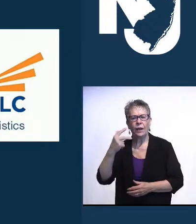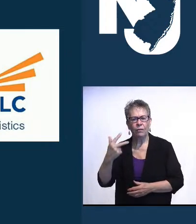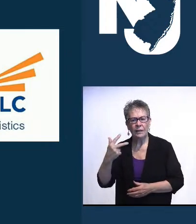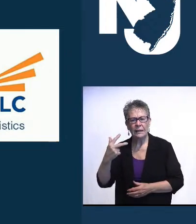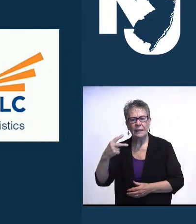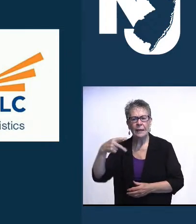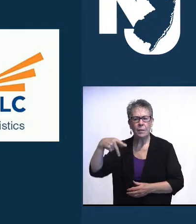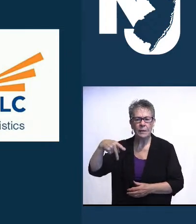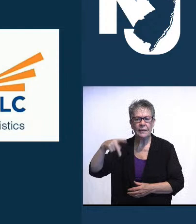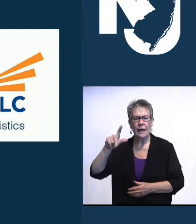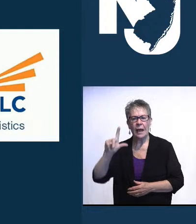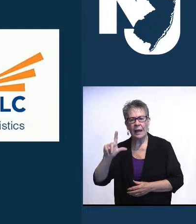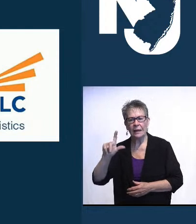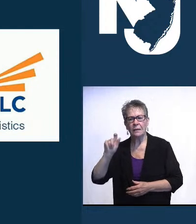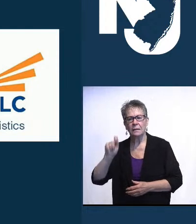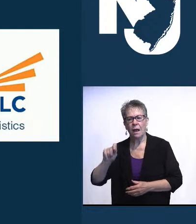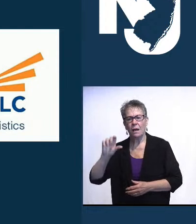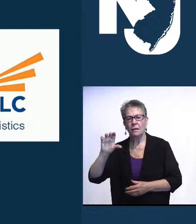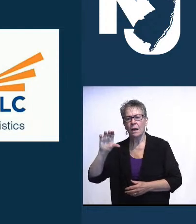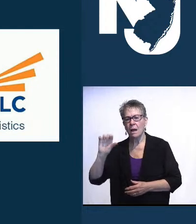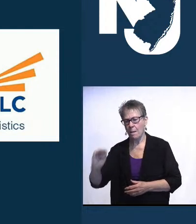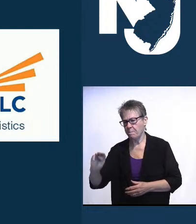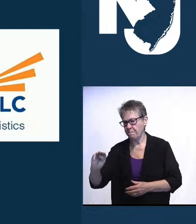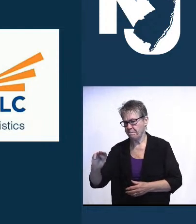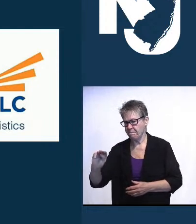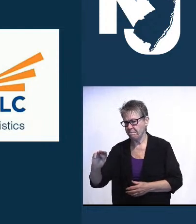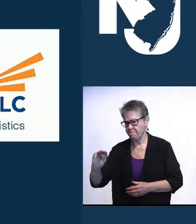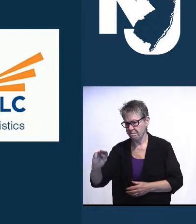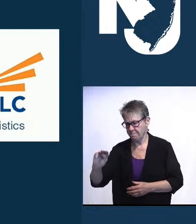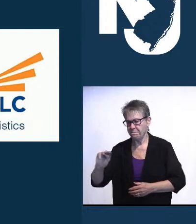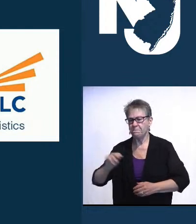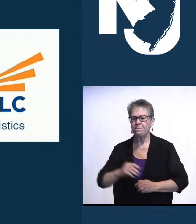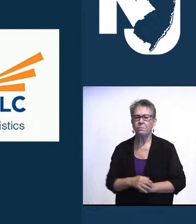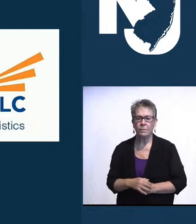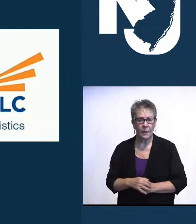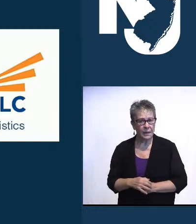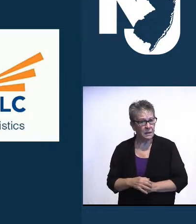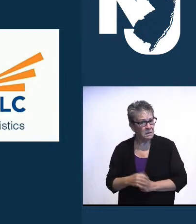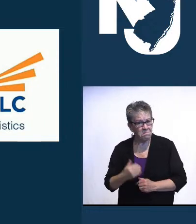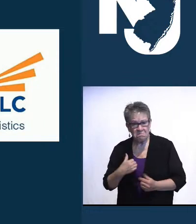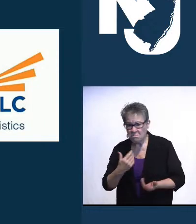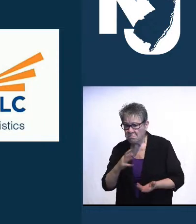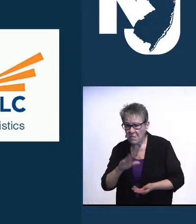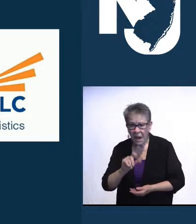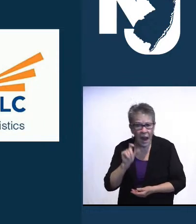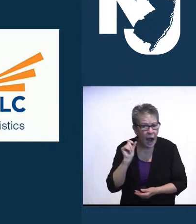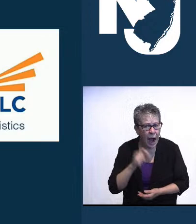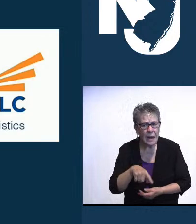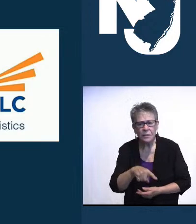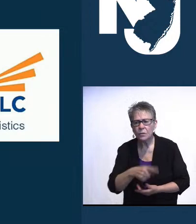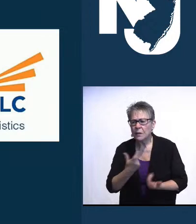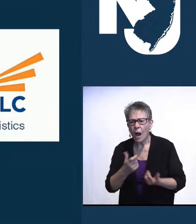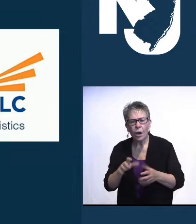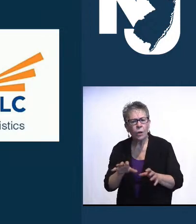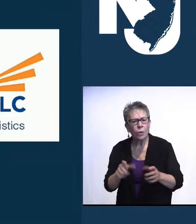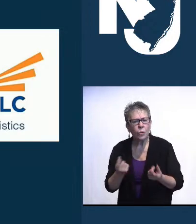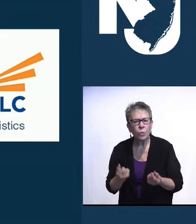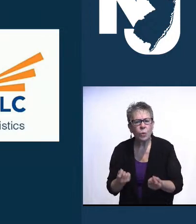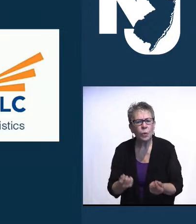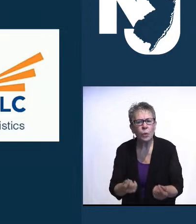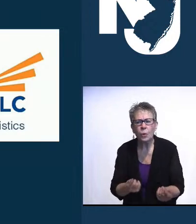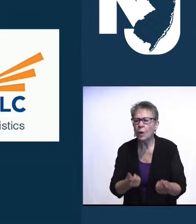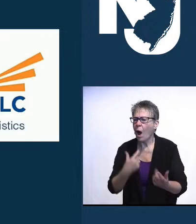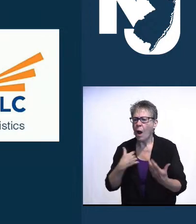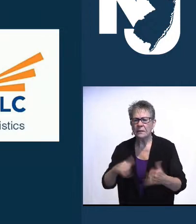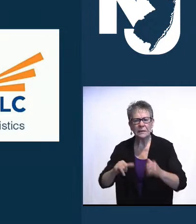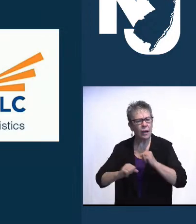fleet3pl.com. I asked Alex, by the way, if he had any advice. He said, yeah, you can market this program more. I can't believe how good it is, but I stumbled upon it. I